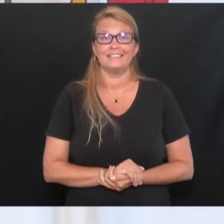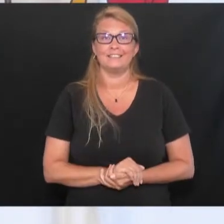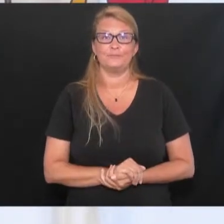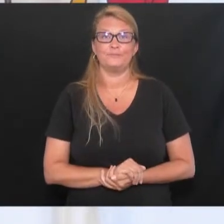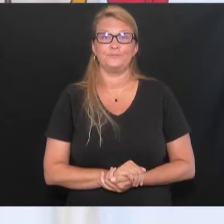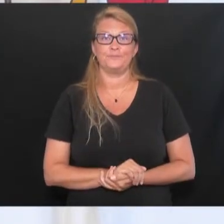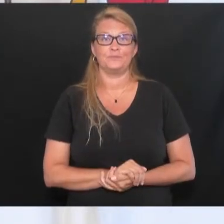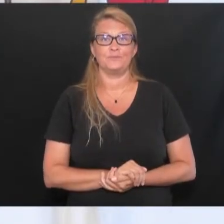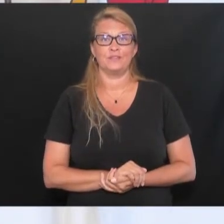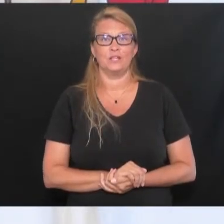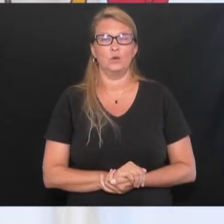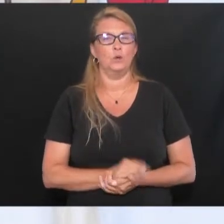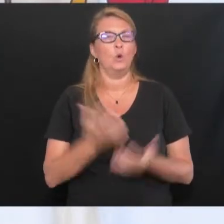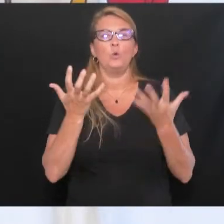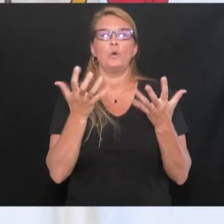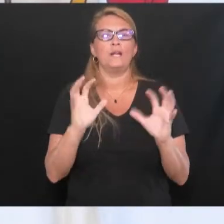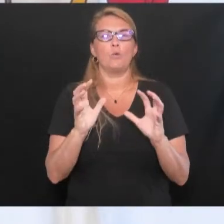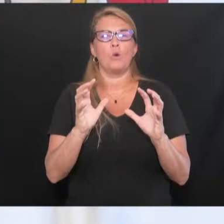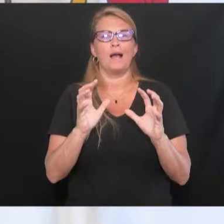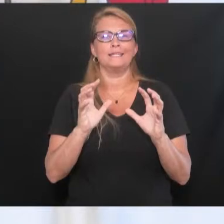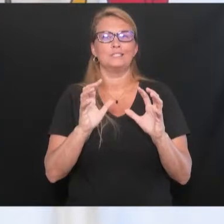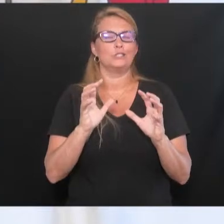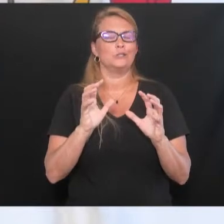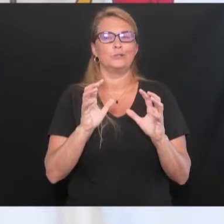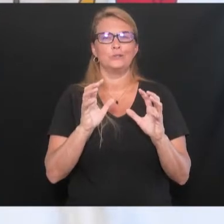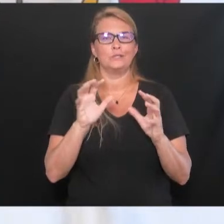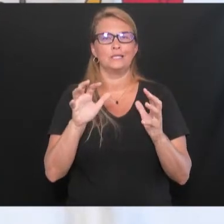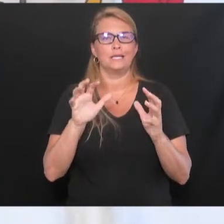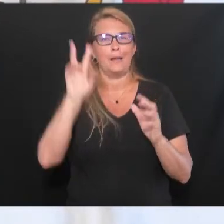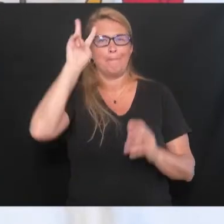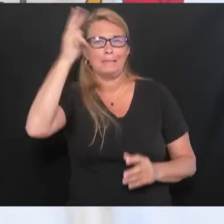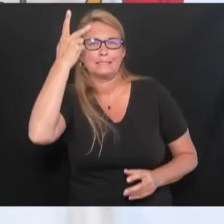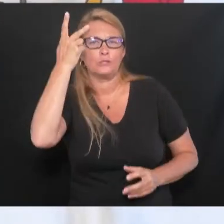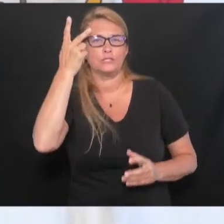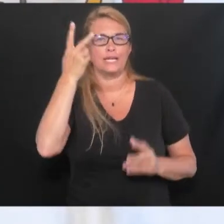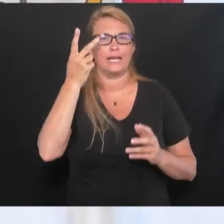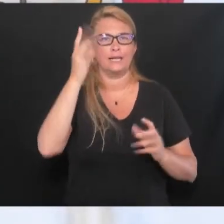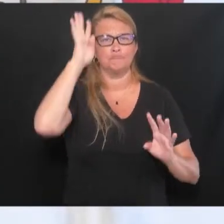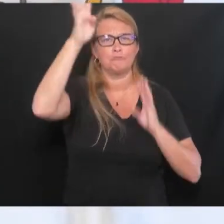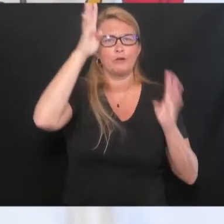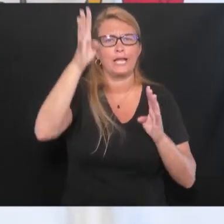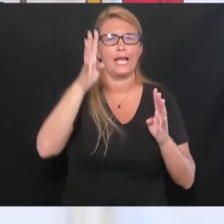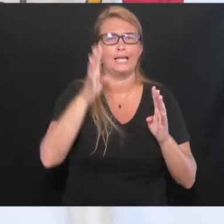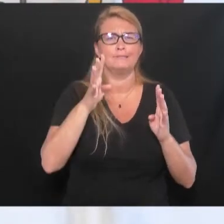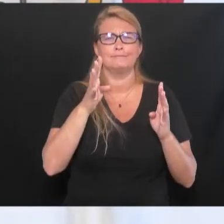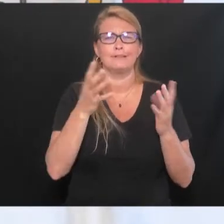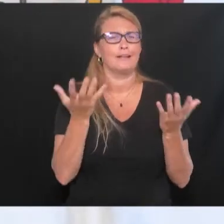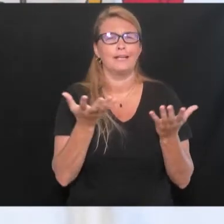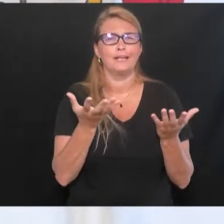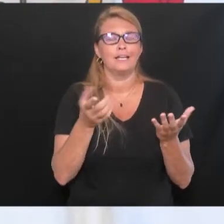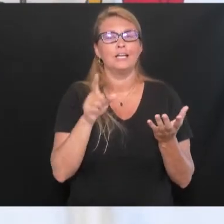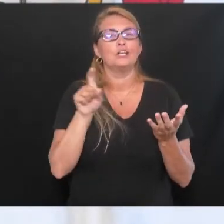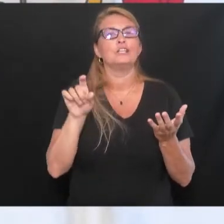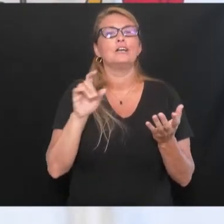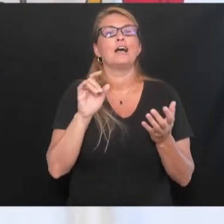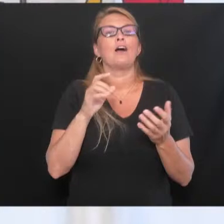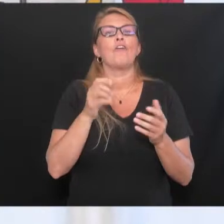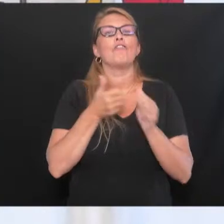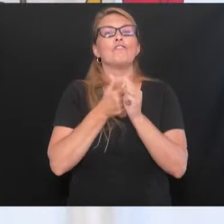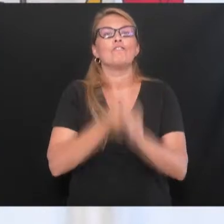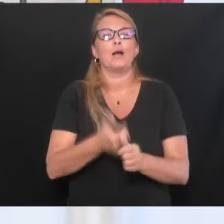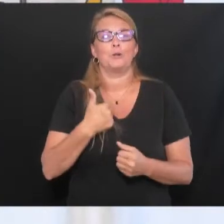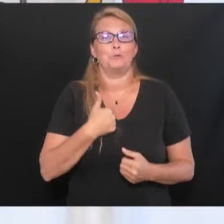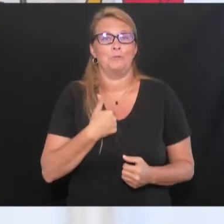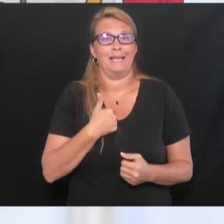we need to quit twisting words. We need to quit, making up stuff. All you've got to do is listen. I'm as